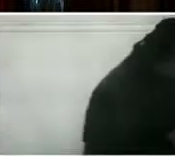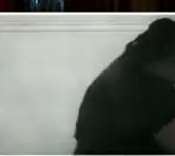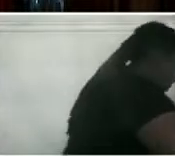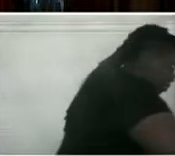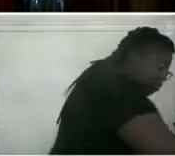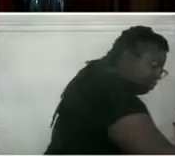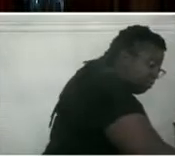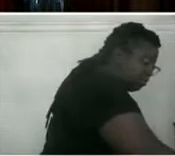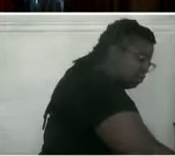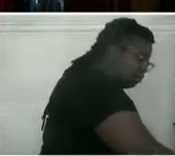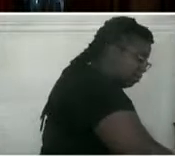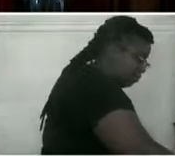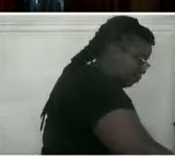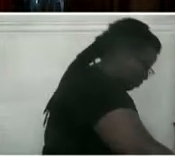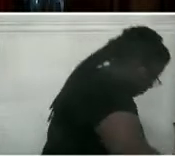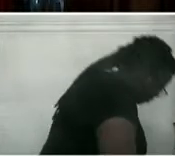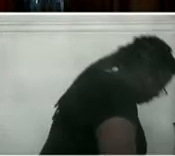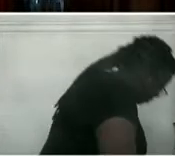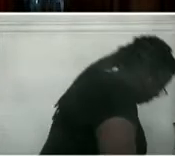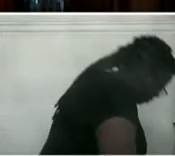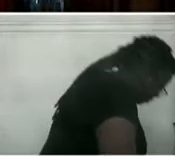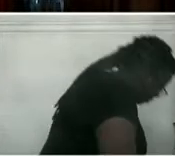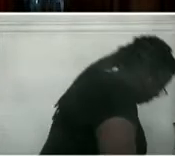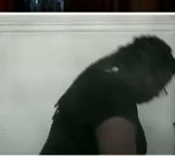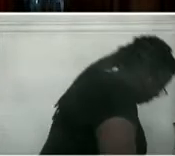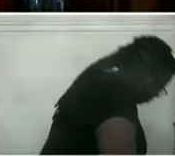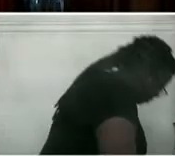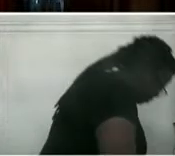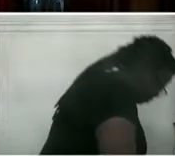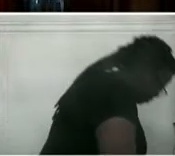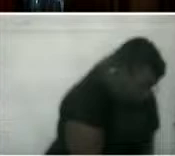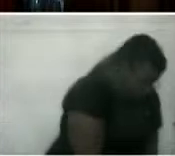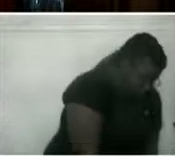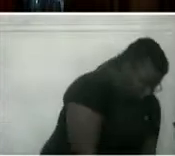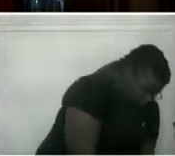Now we will go to announcements.